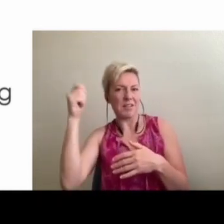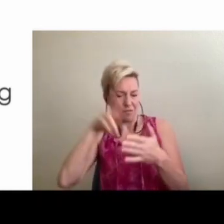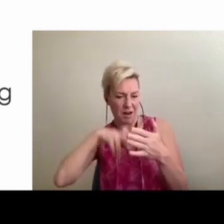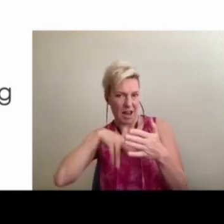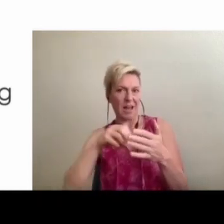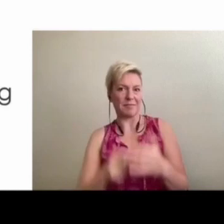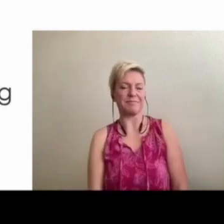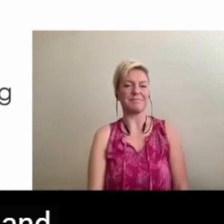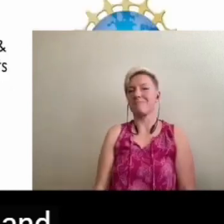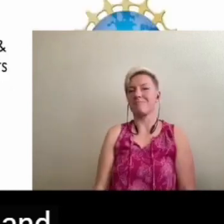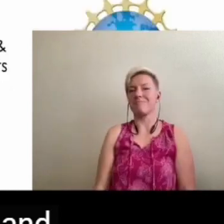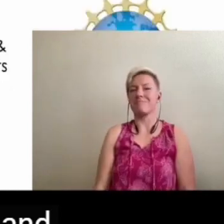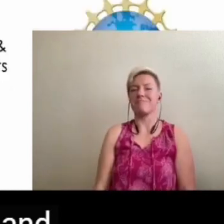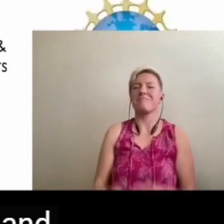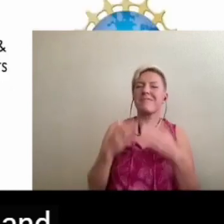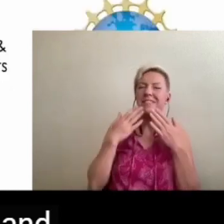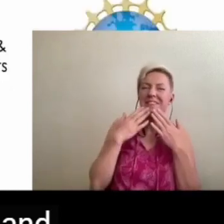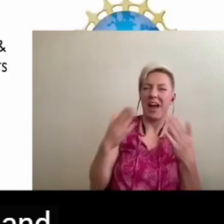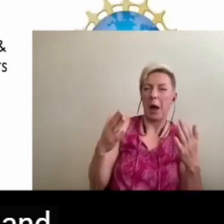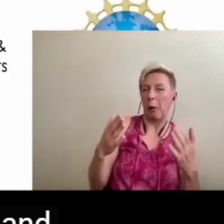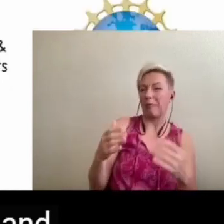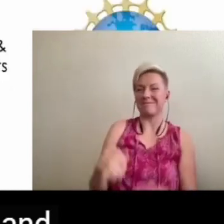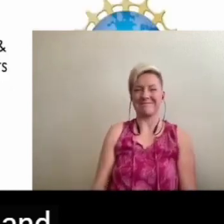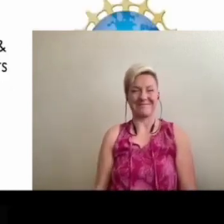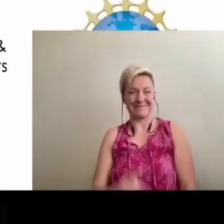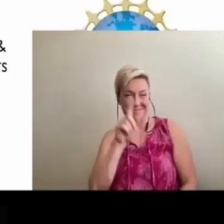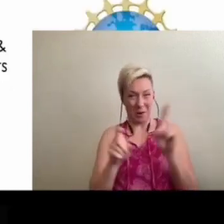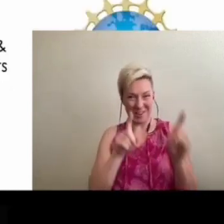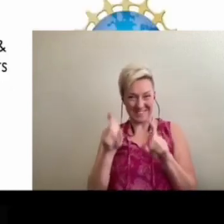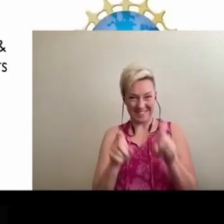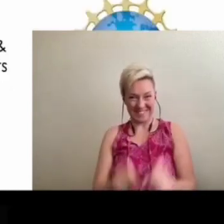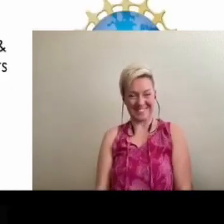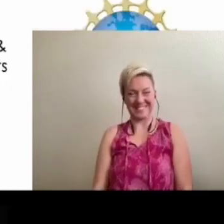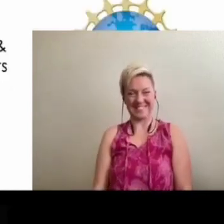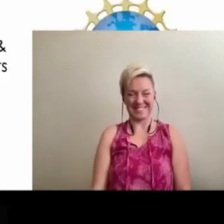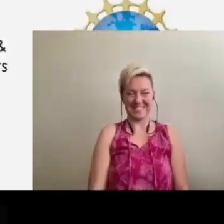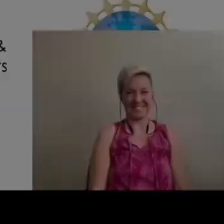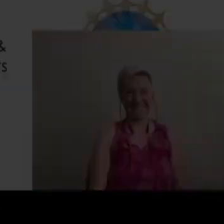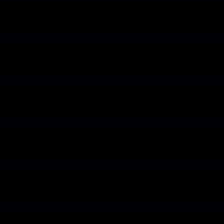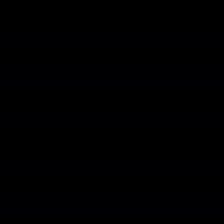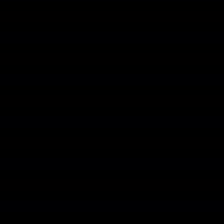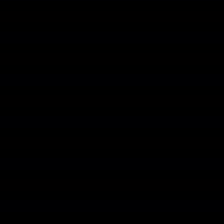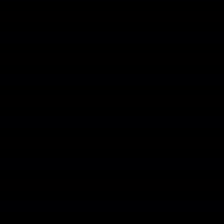Thank you for your attention, and I will take questions.